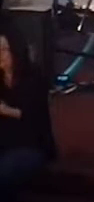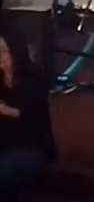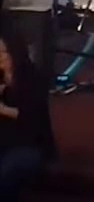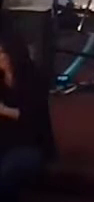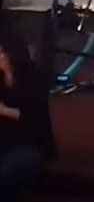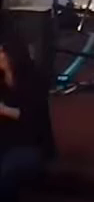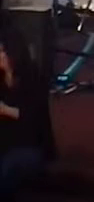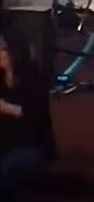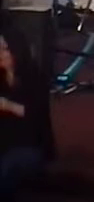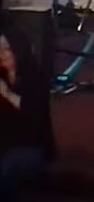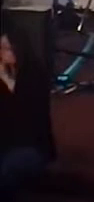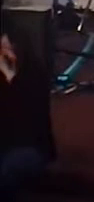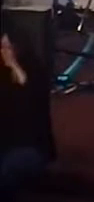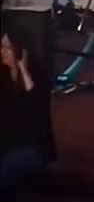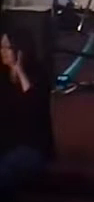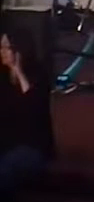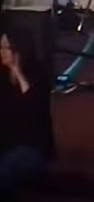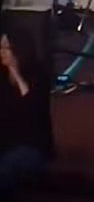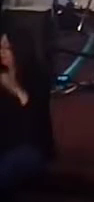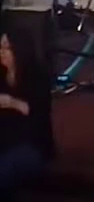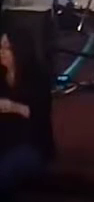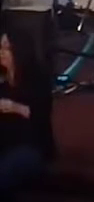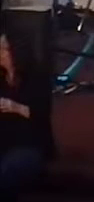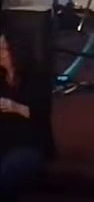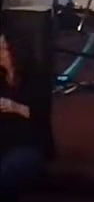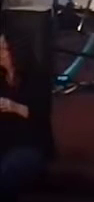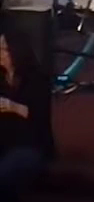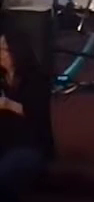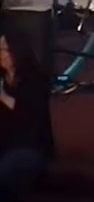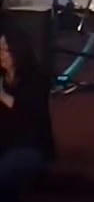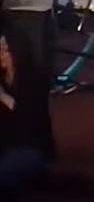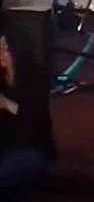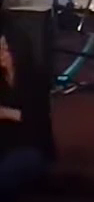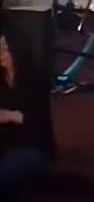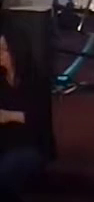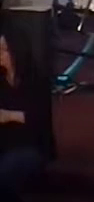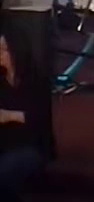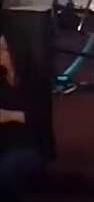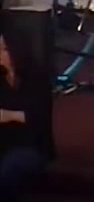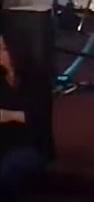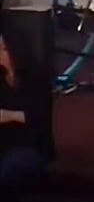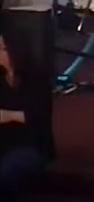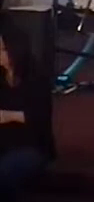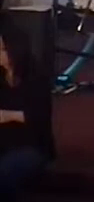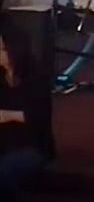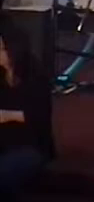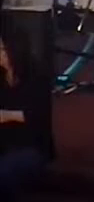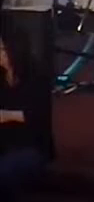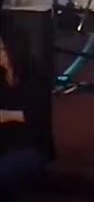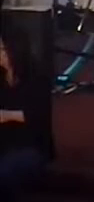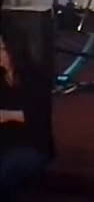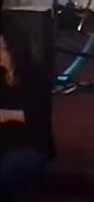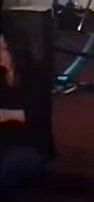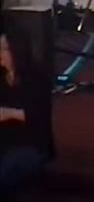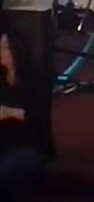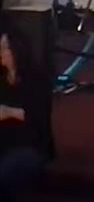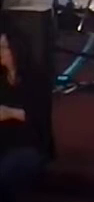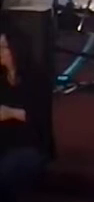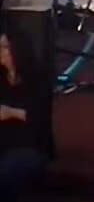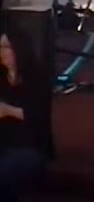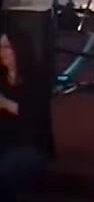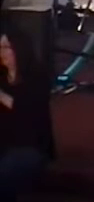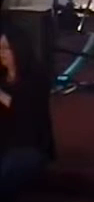picture it like this, right? One of my favorite arcade games was Cruisin' USA. Anybody? Anybody? Come on now. You